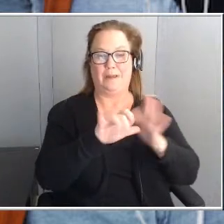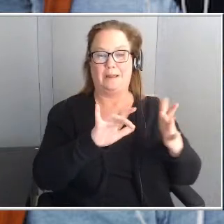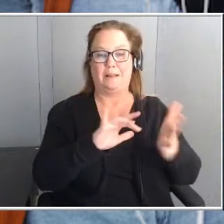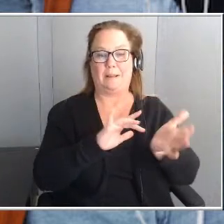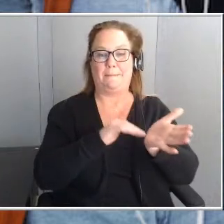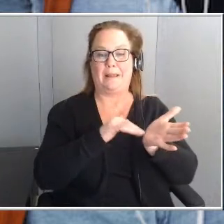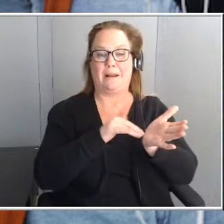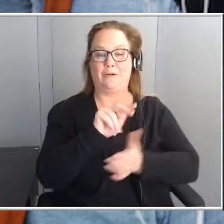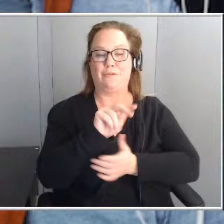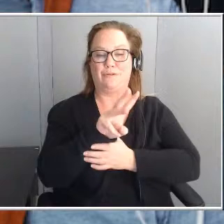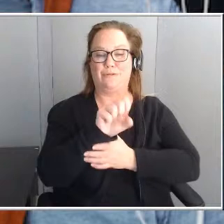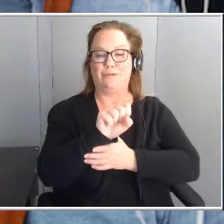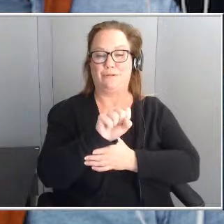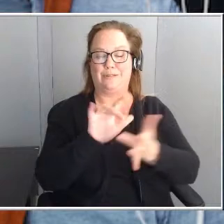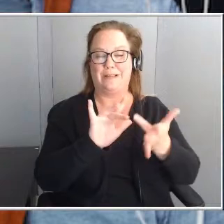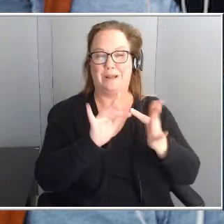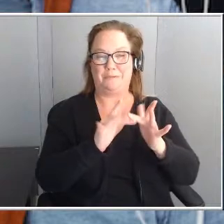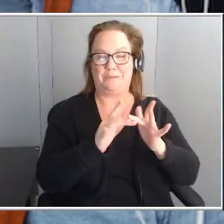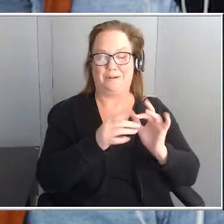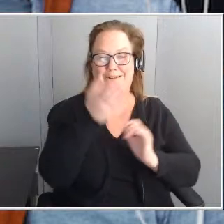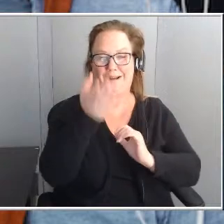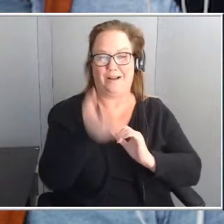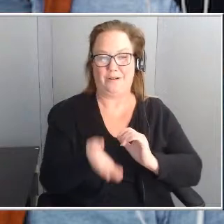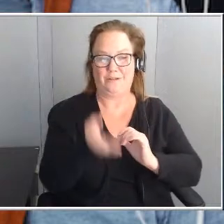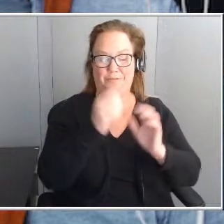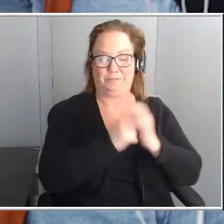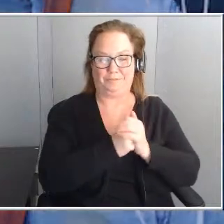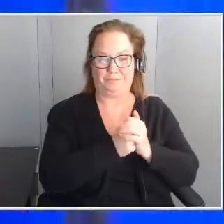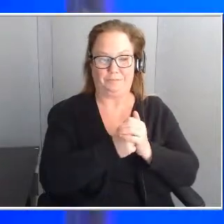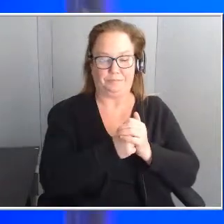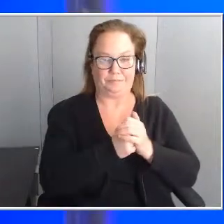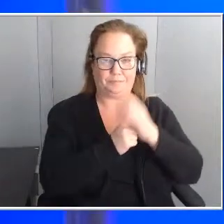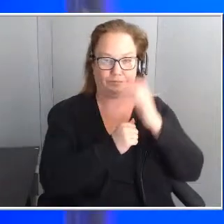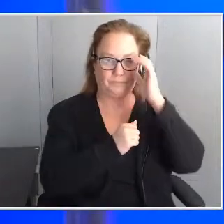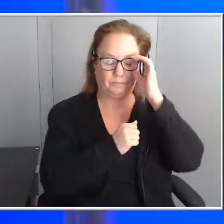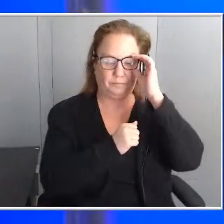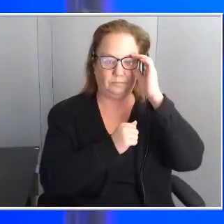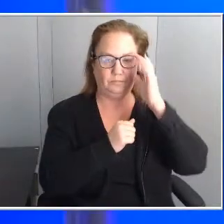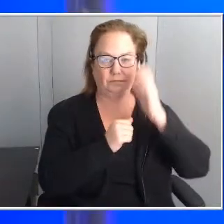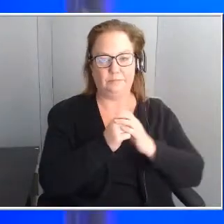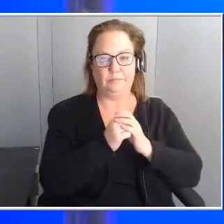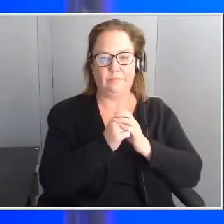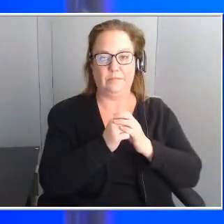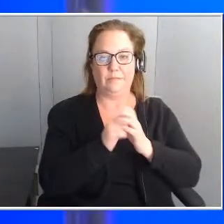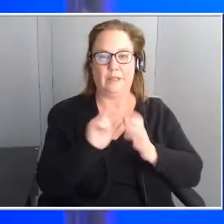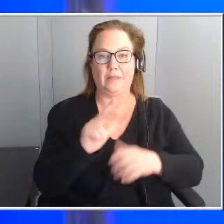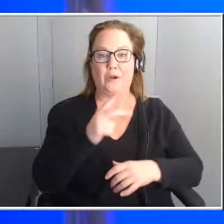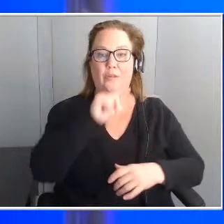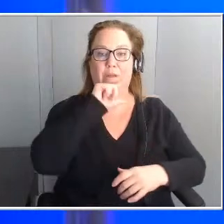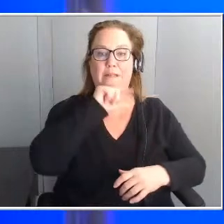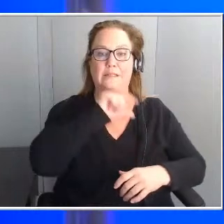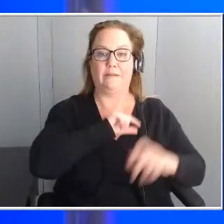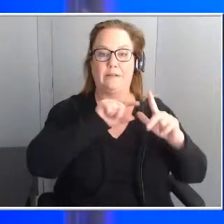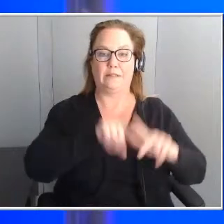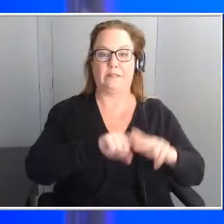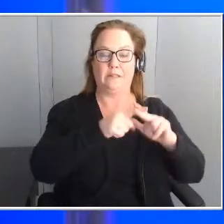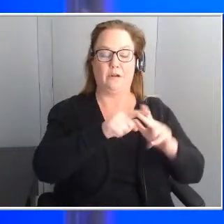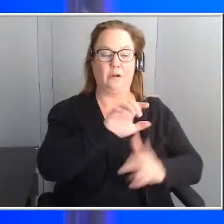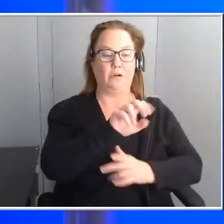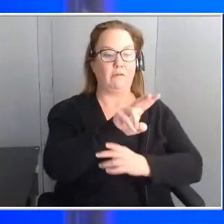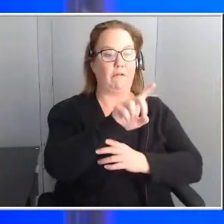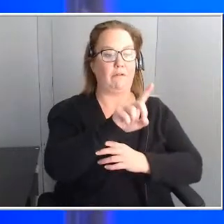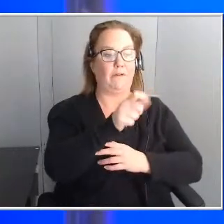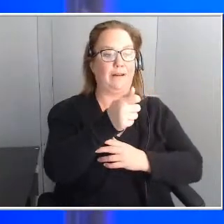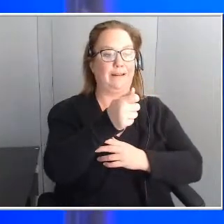find links to those and that email right there on your screen. And this marks the 3rd Thanksgiving since the start of the COVID-19 pandemic.